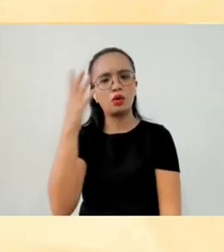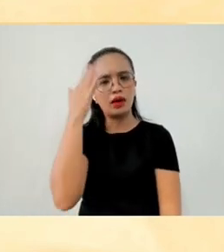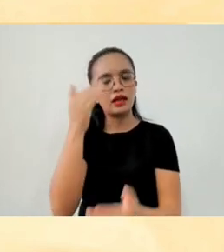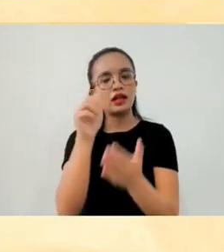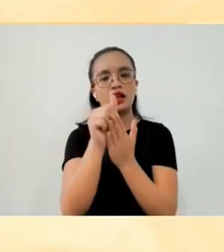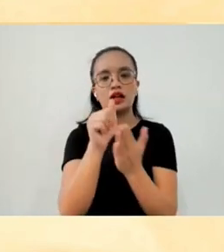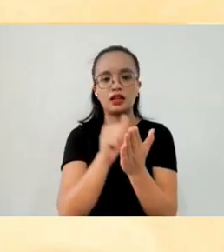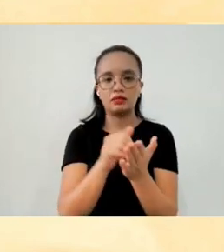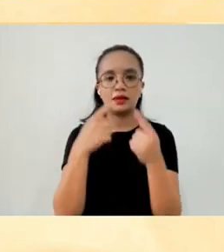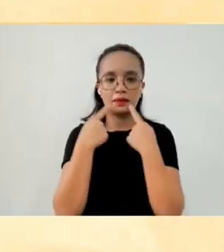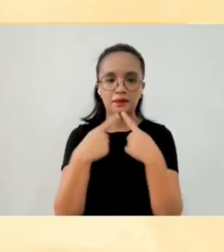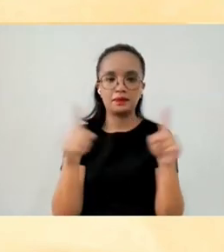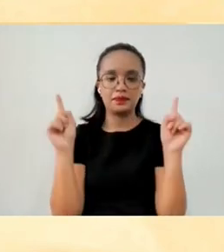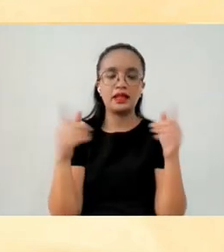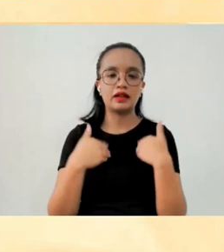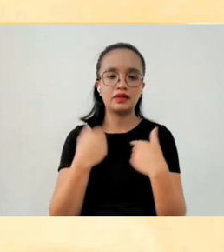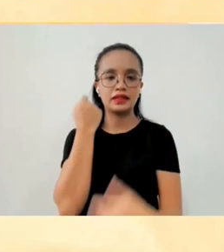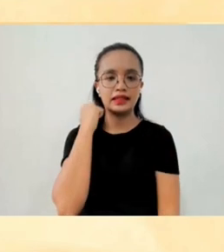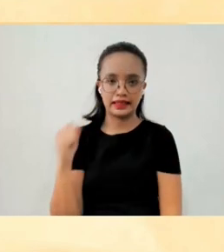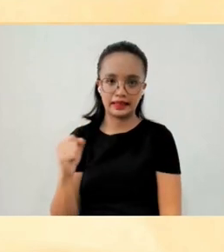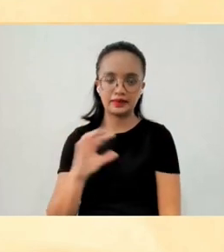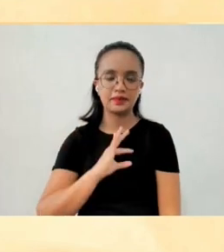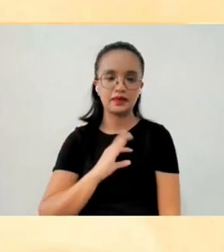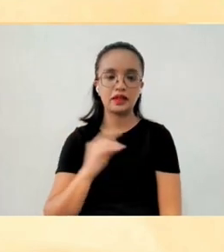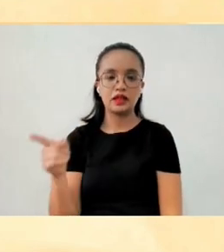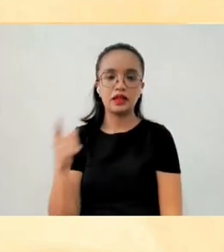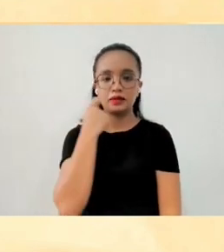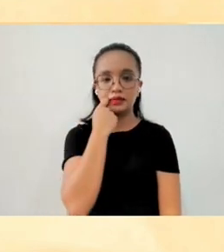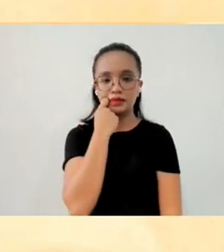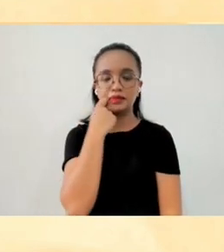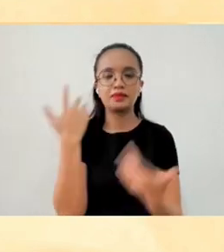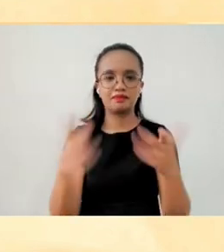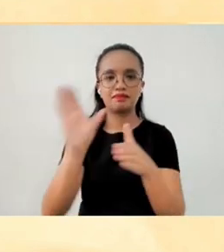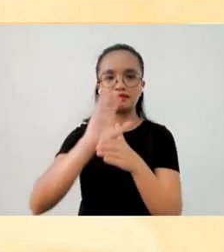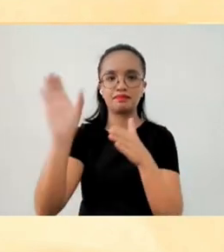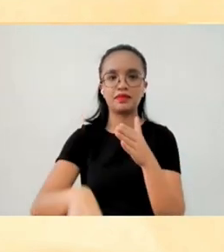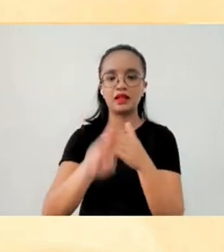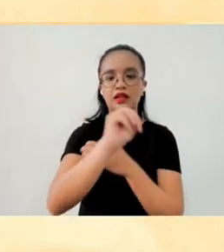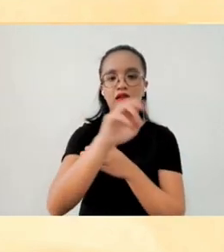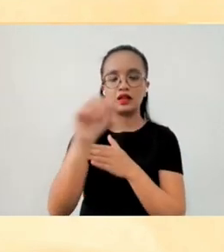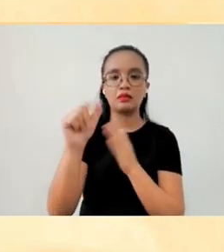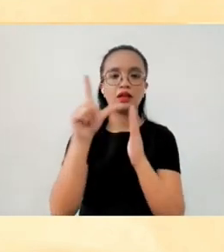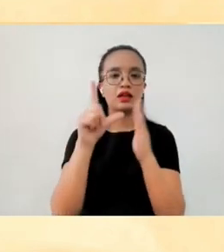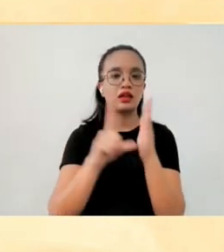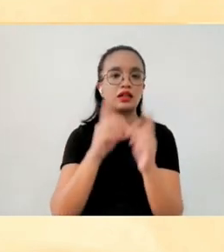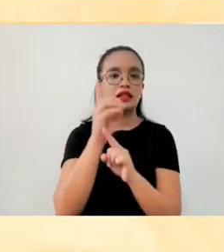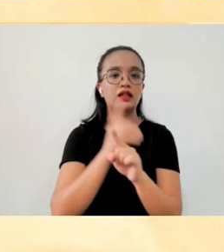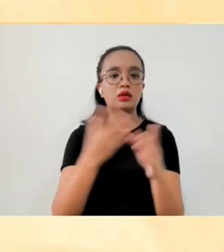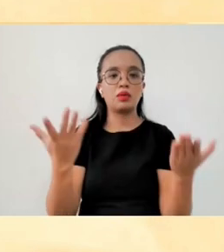Medal for Best Thesis. She has also recently completed her Master of Laws degree in the Ateneo de Manila